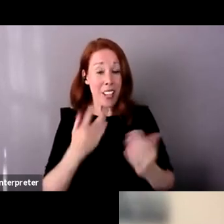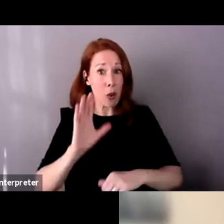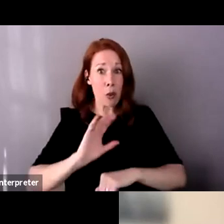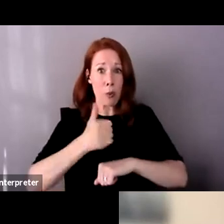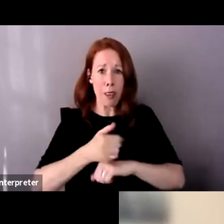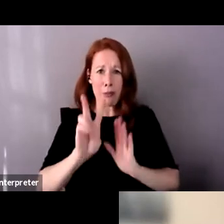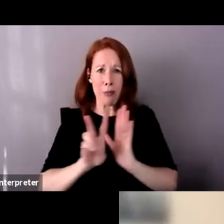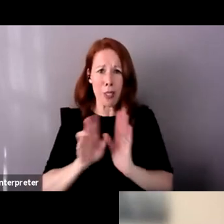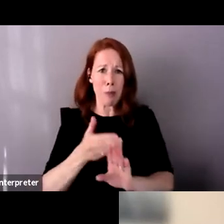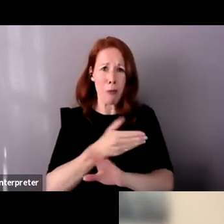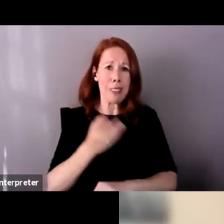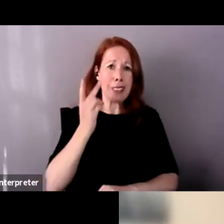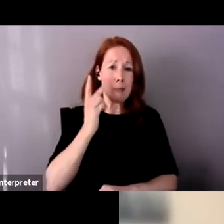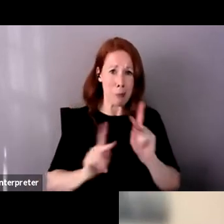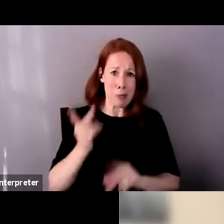that.